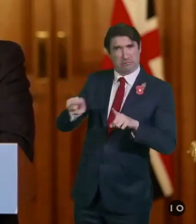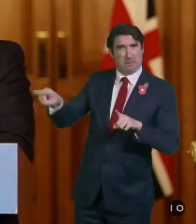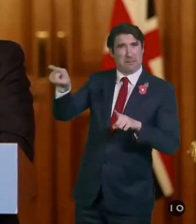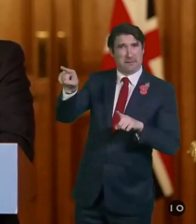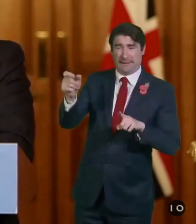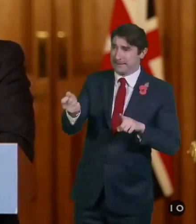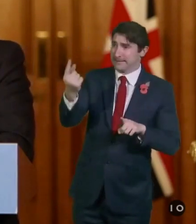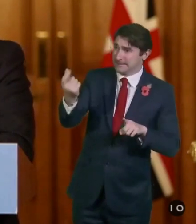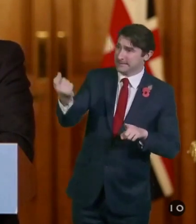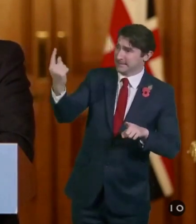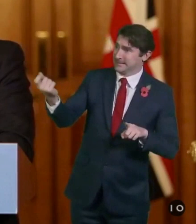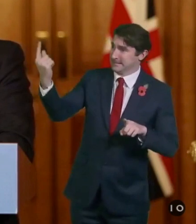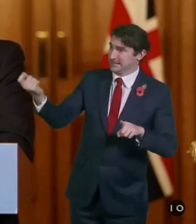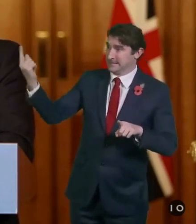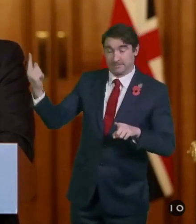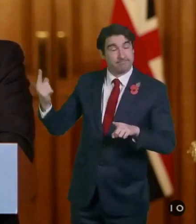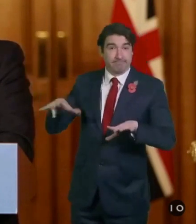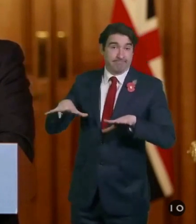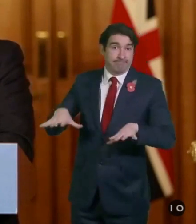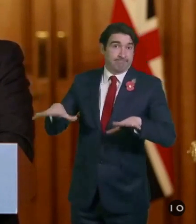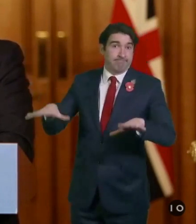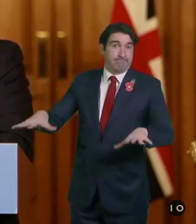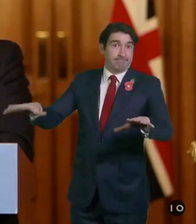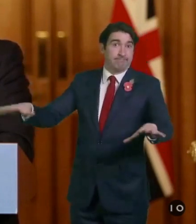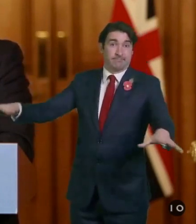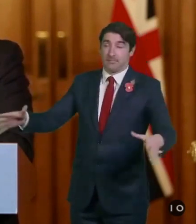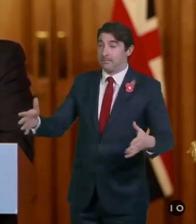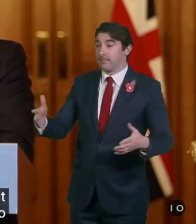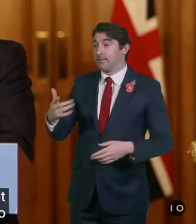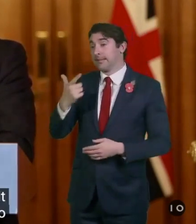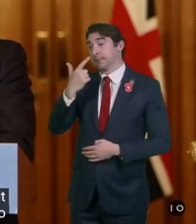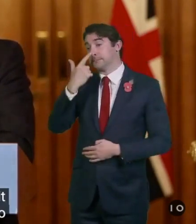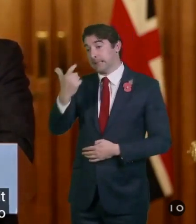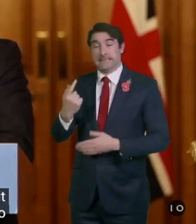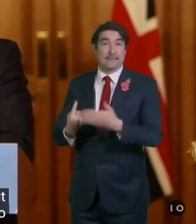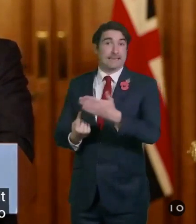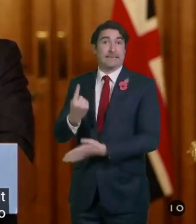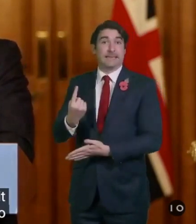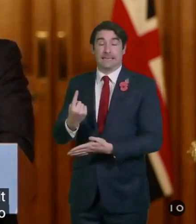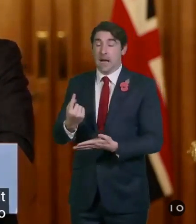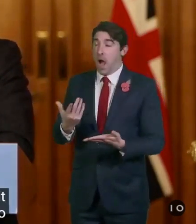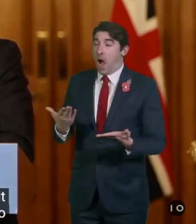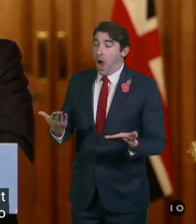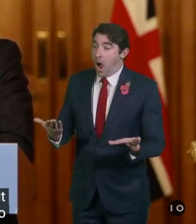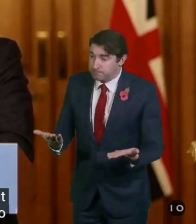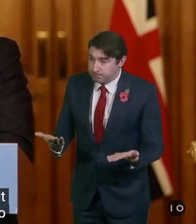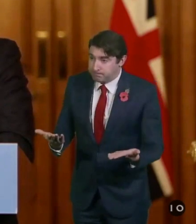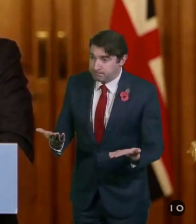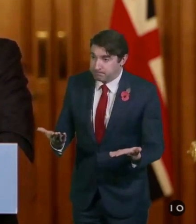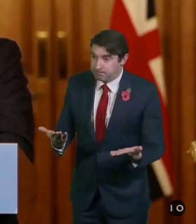rate in the second wave, and it has made it absolutely vital to act now